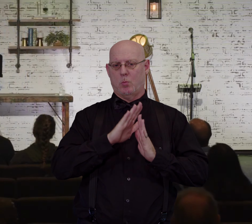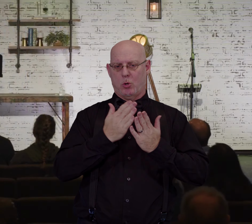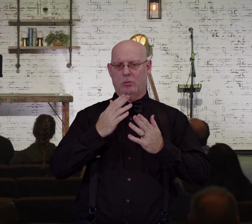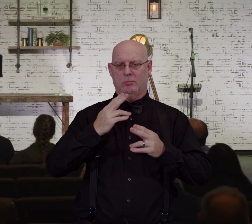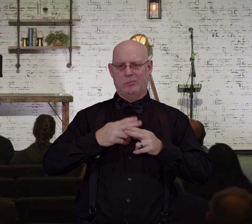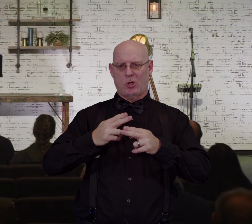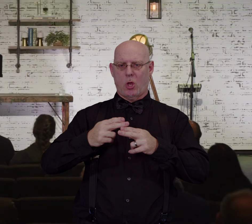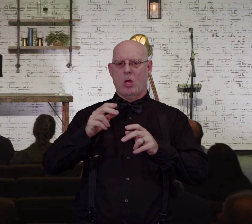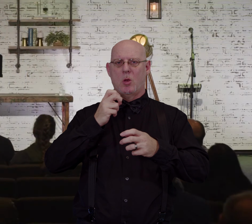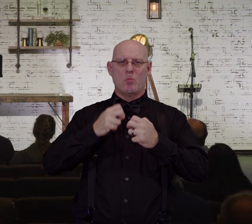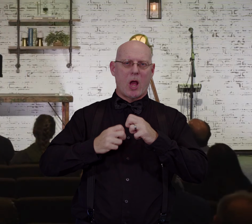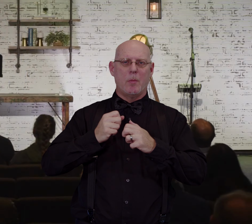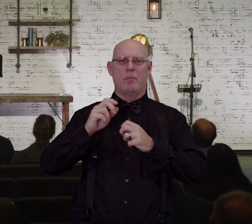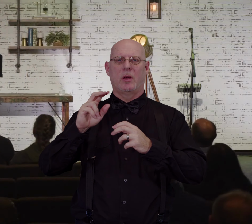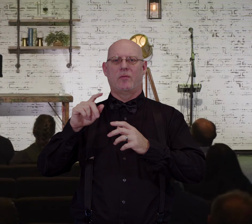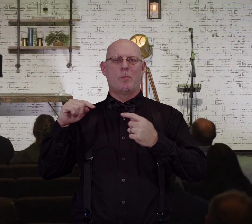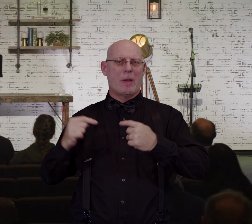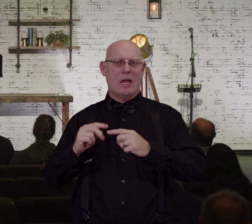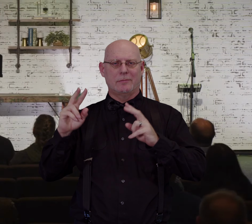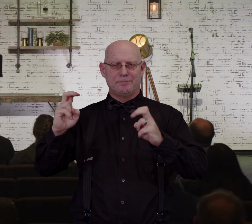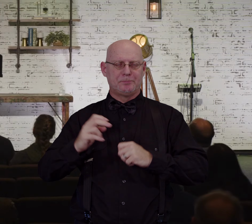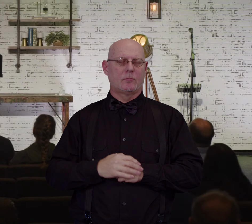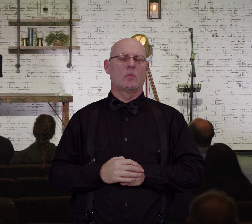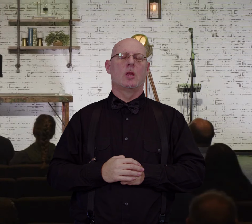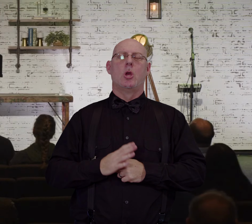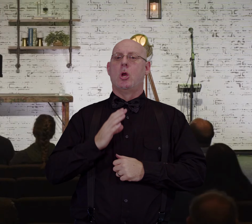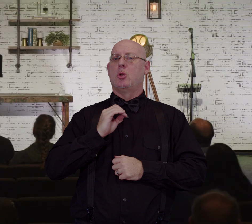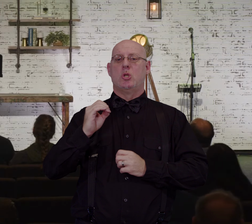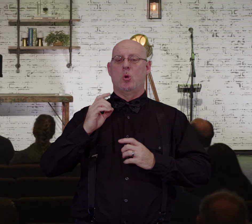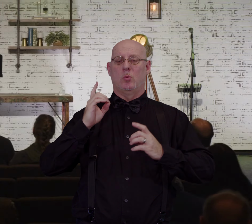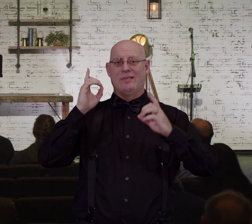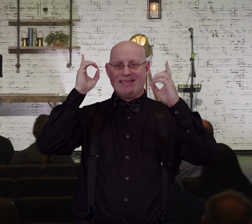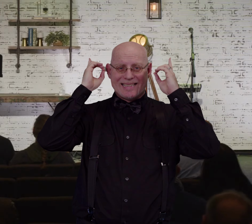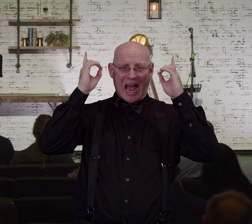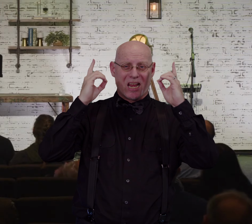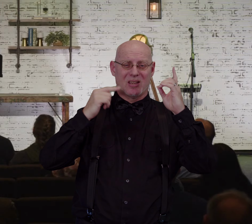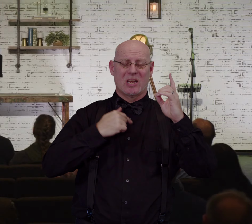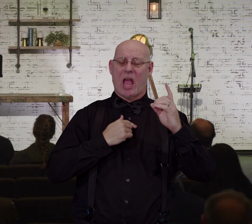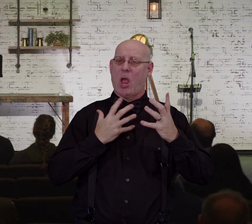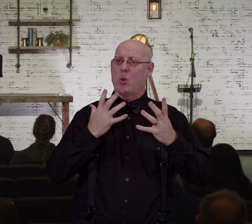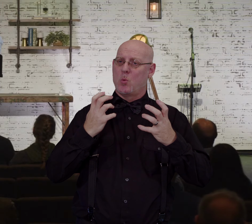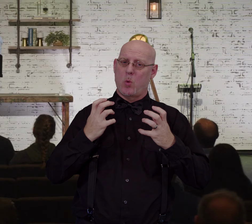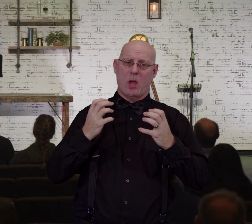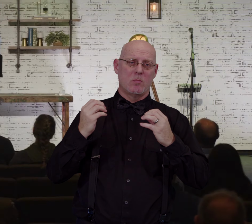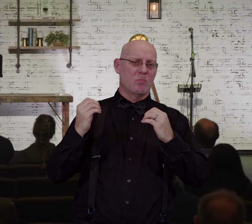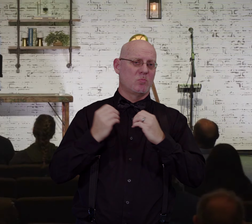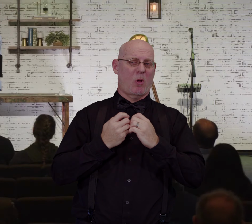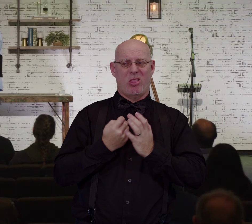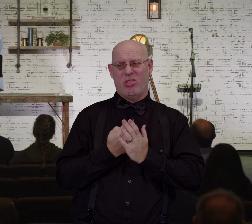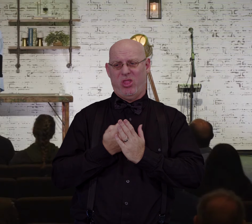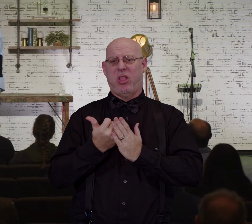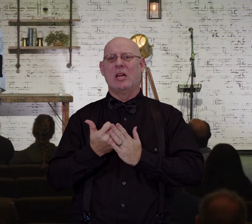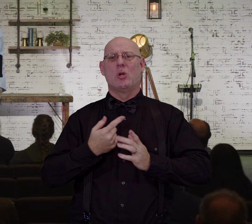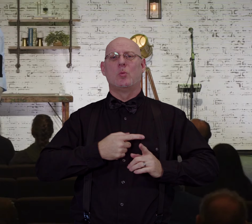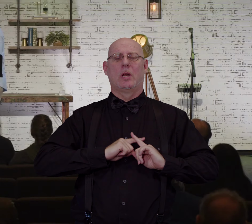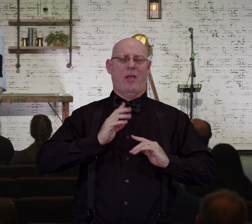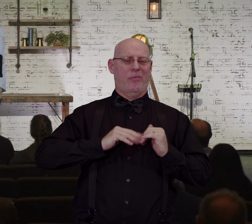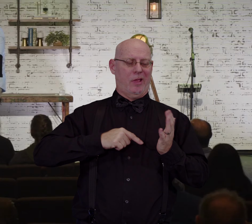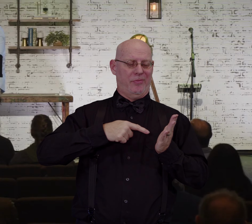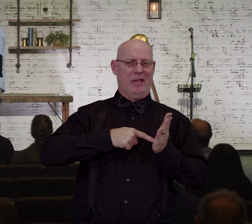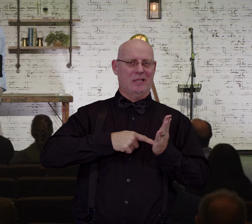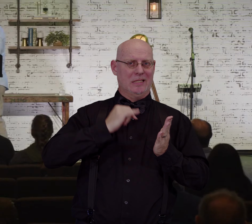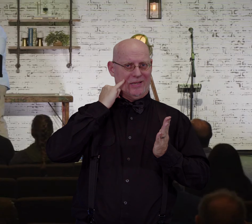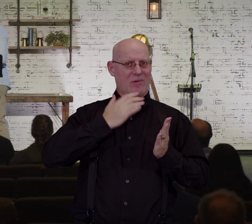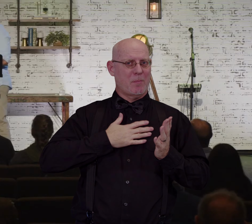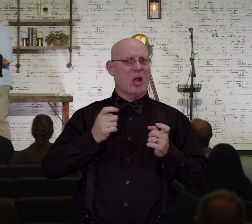book called The Problem of Pain. He says, there is no doctrine which I would more willingly remove from Christianity than this, if